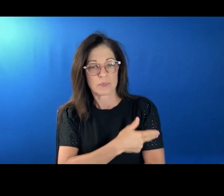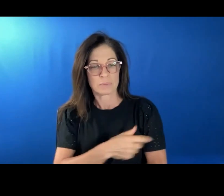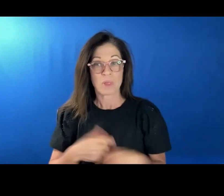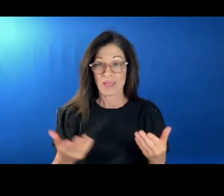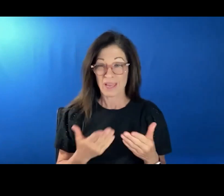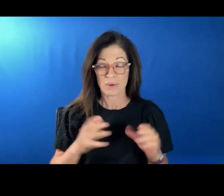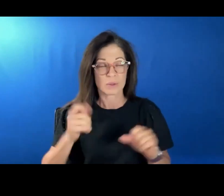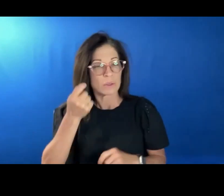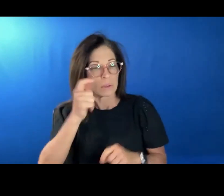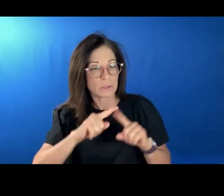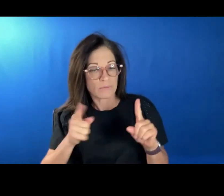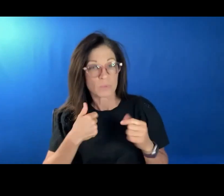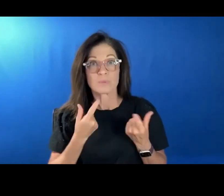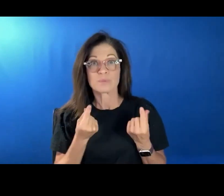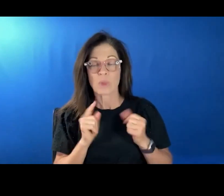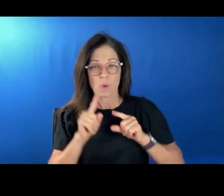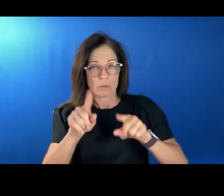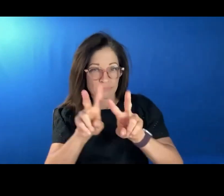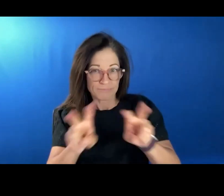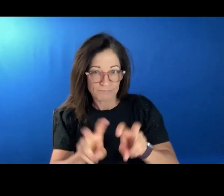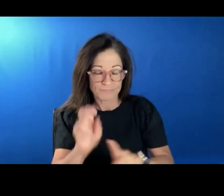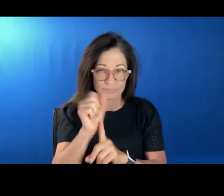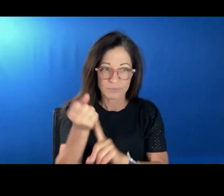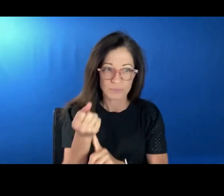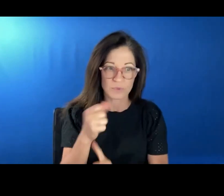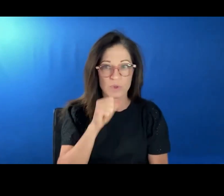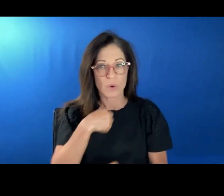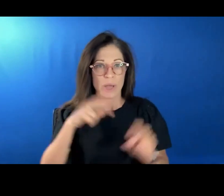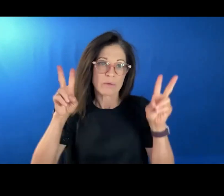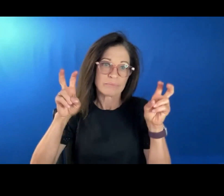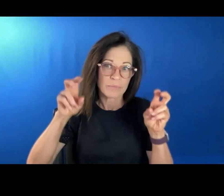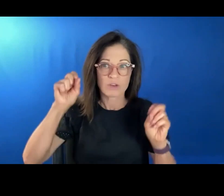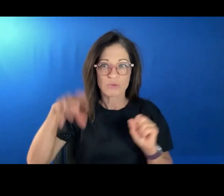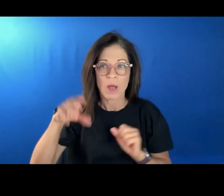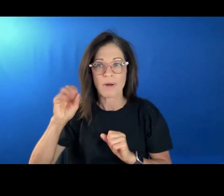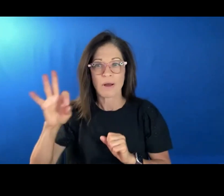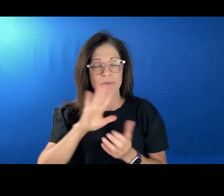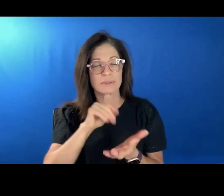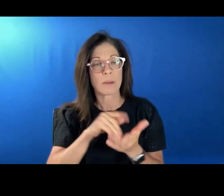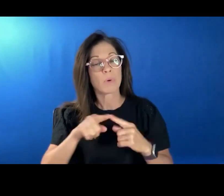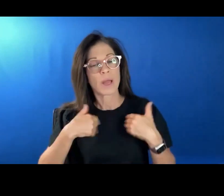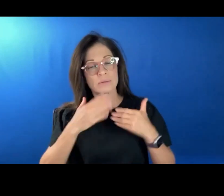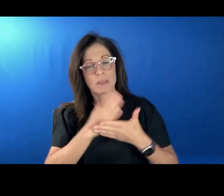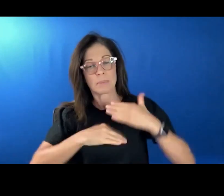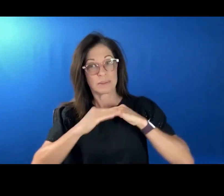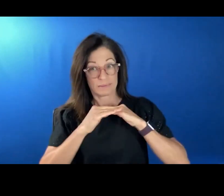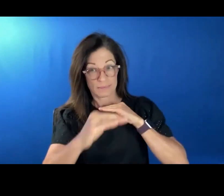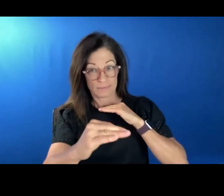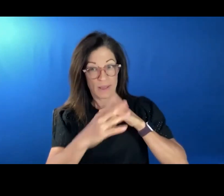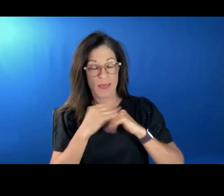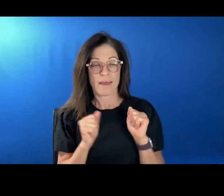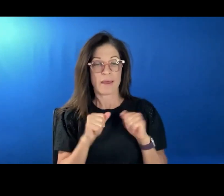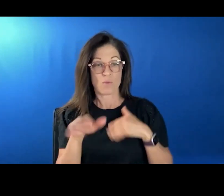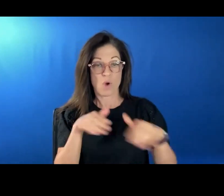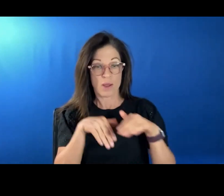out and assess the situation. We don't have drop-off centers, but we have some stabilization and walk-in centers that